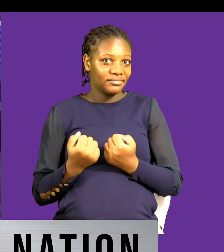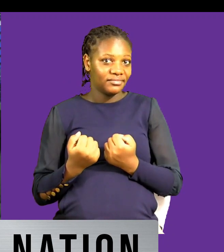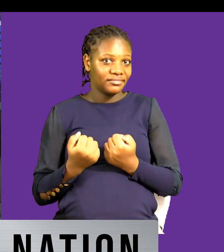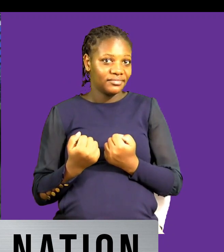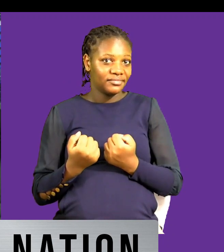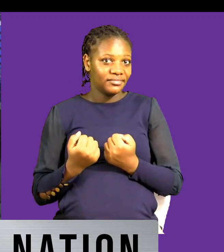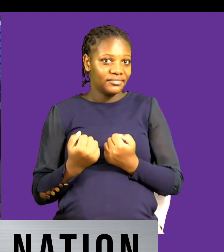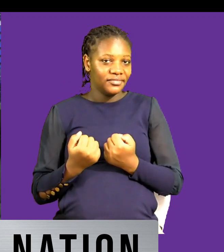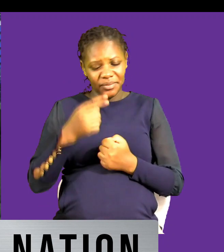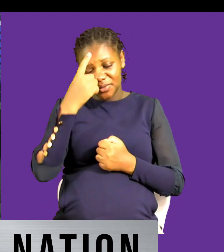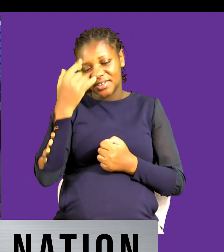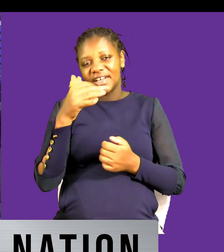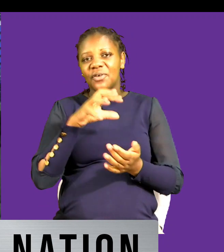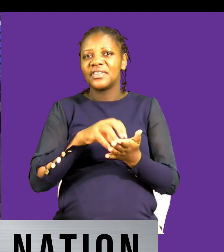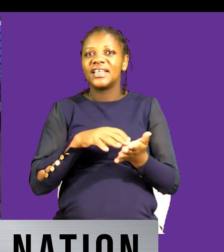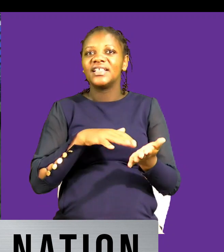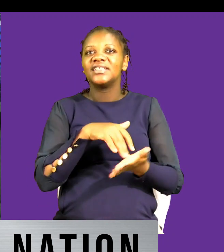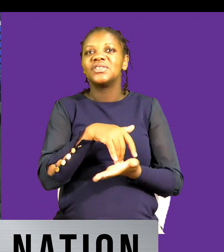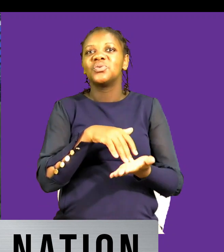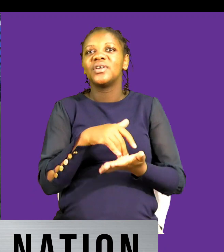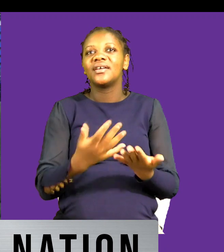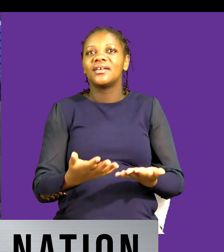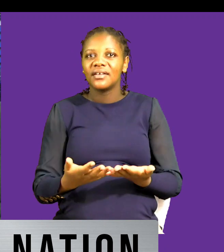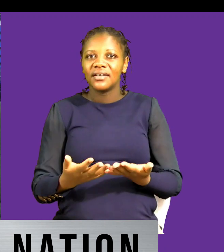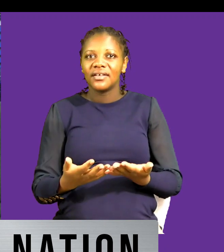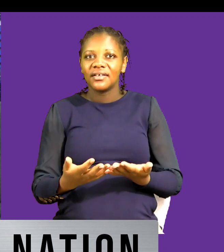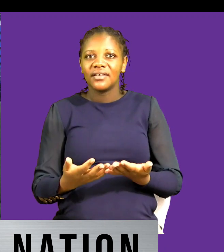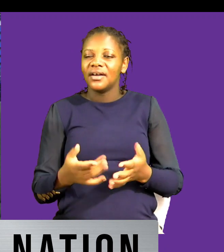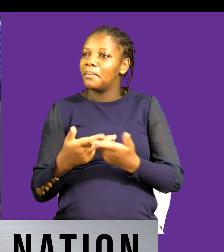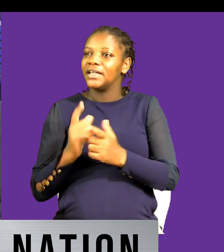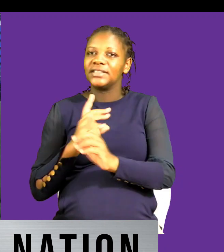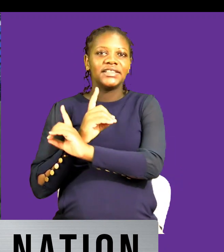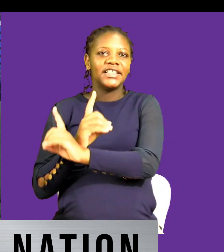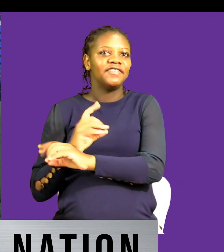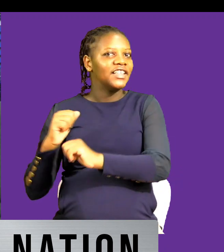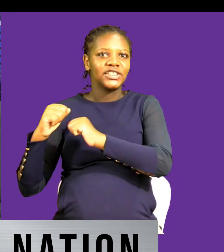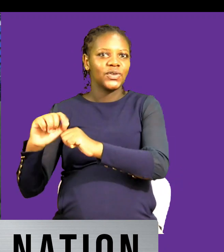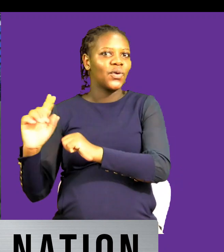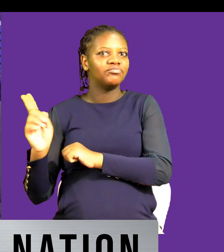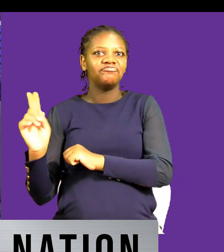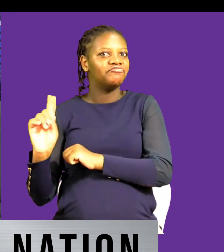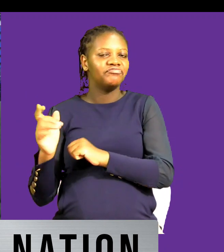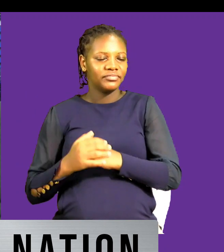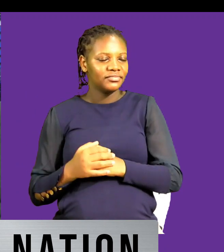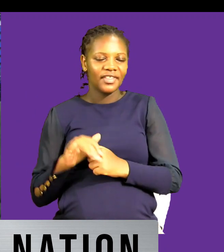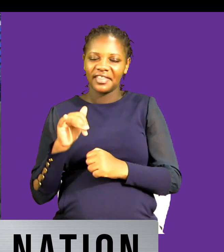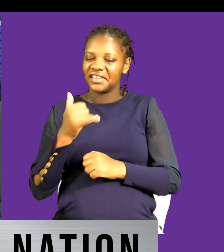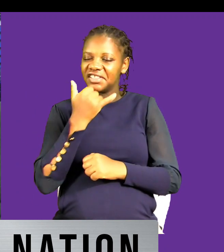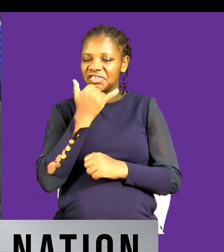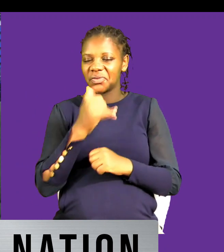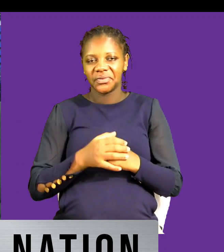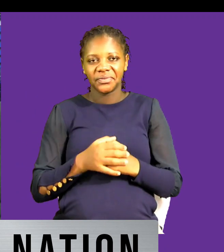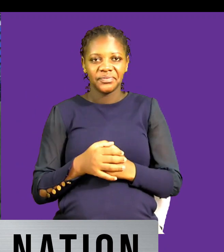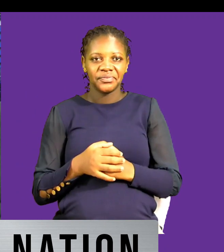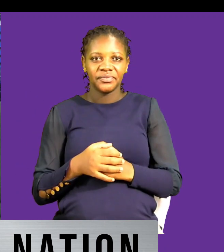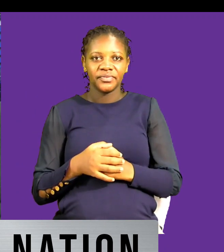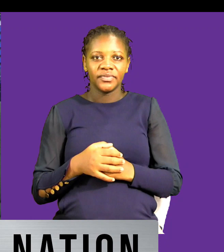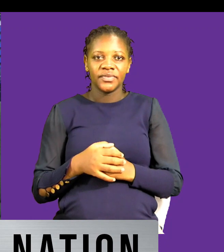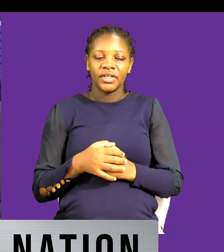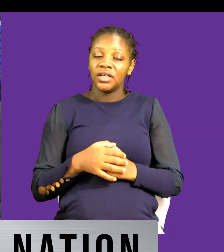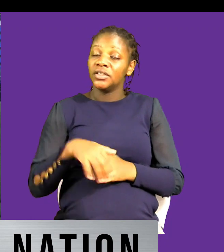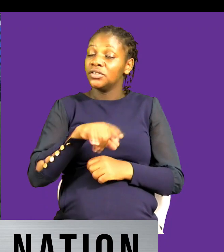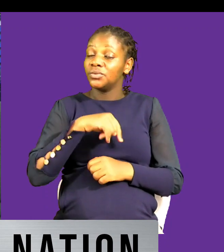becomes weak. It is not the defense that has become strong, which is unfortunate, Jonah. We are saying that we want